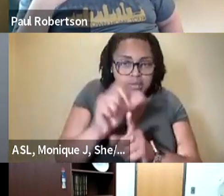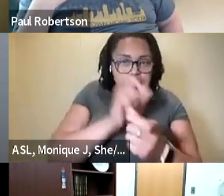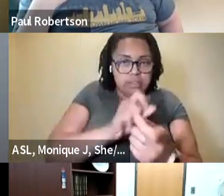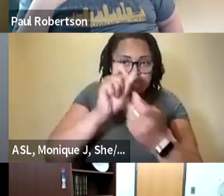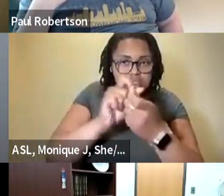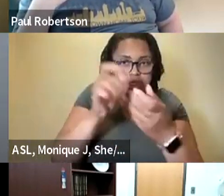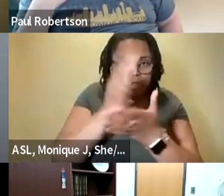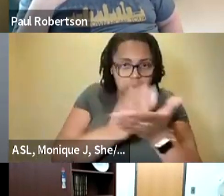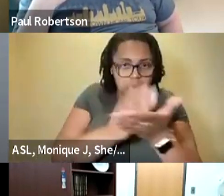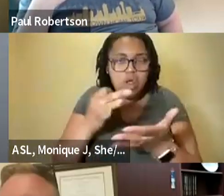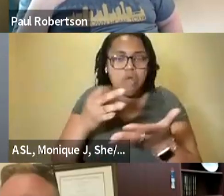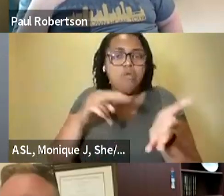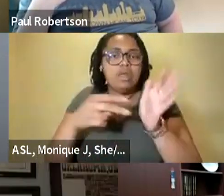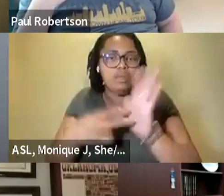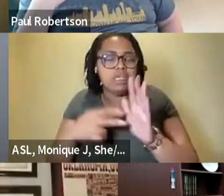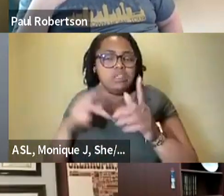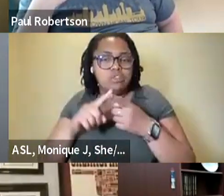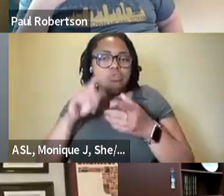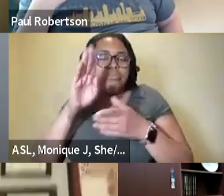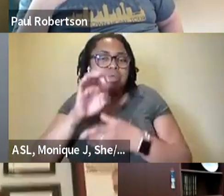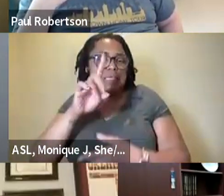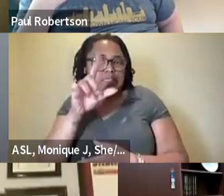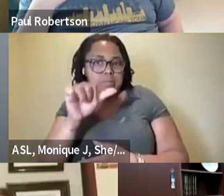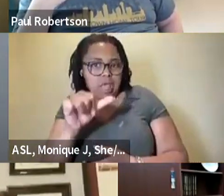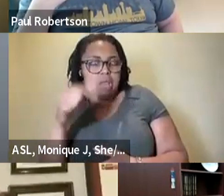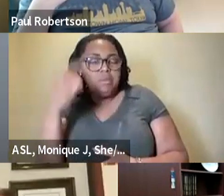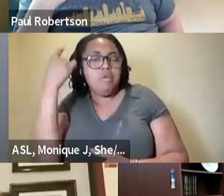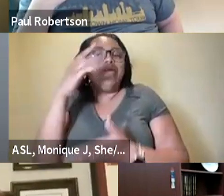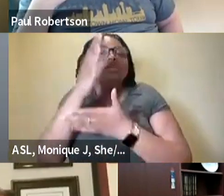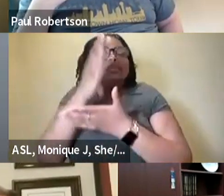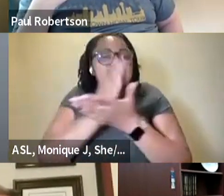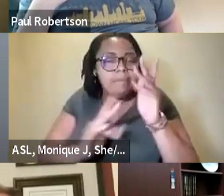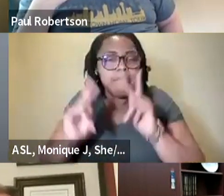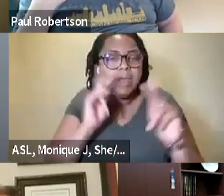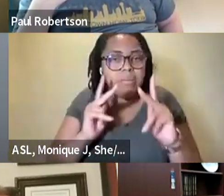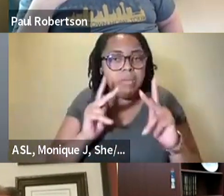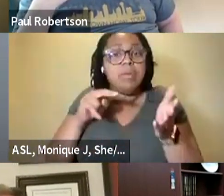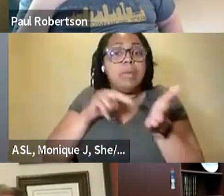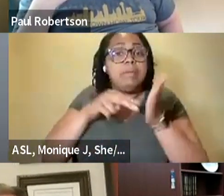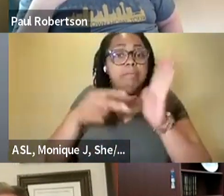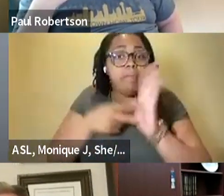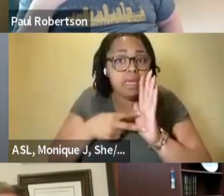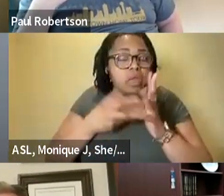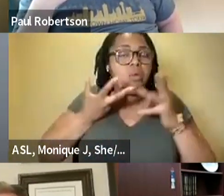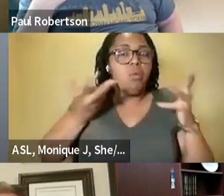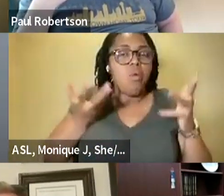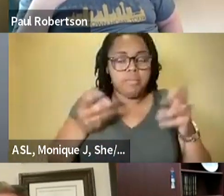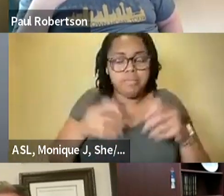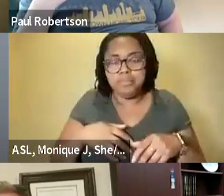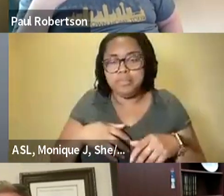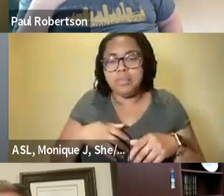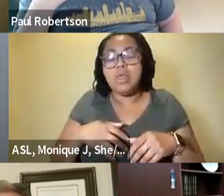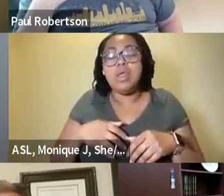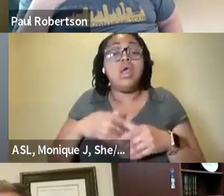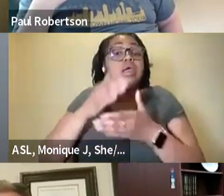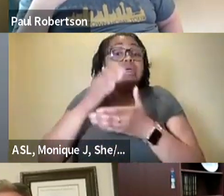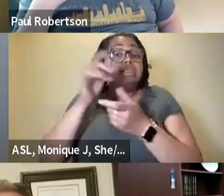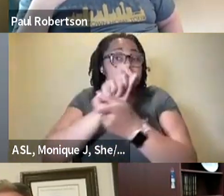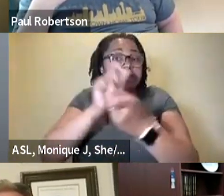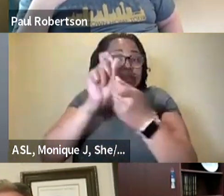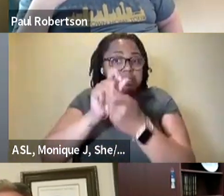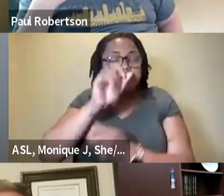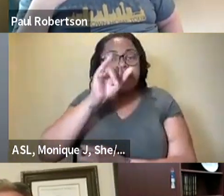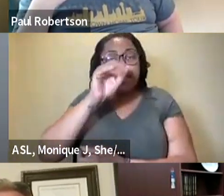what it is to be disabled, at least for some people. Namely, the ways in which certain impairments